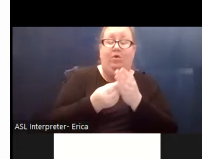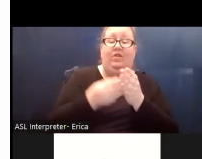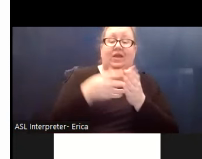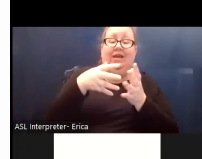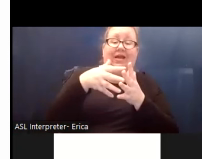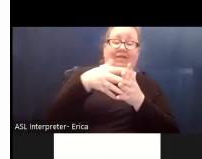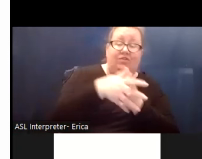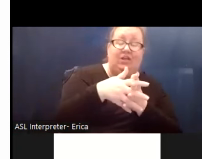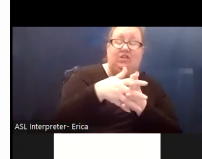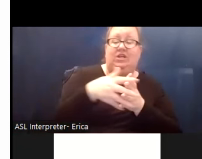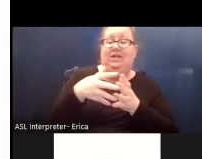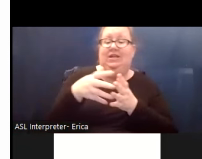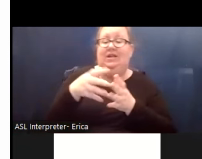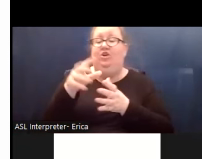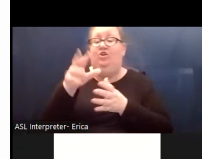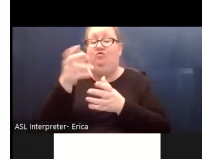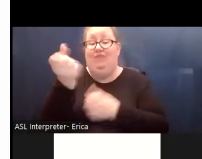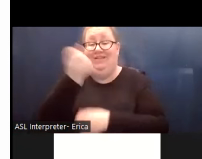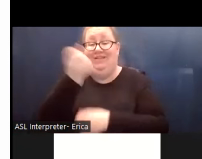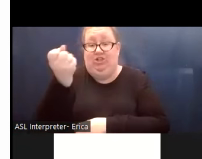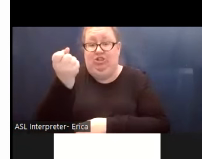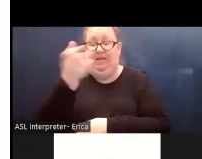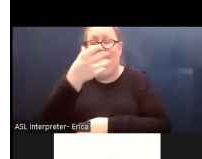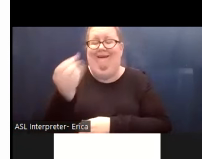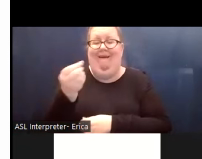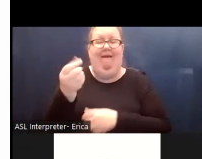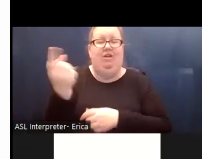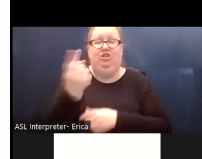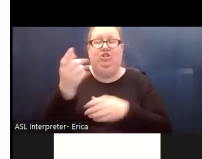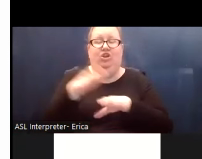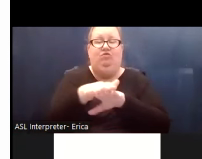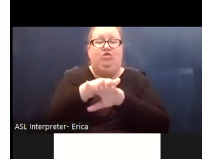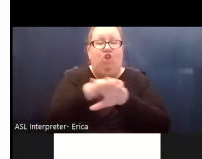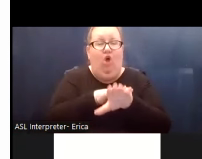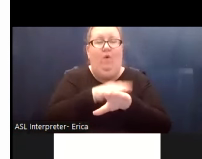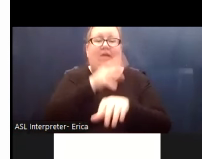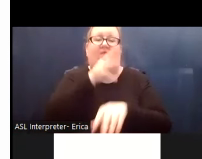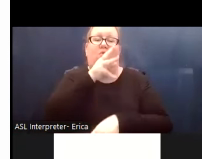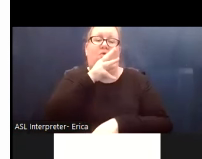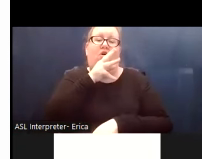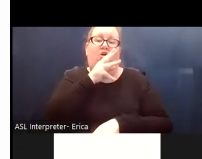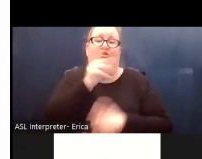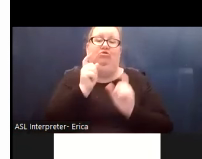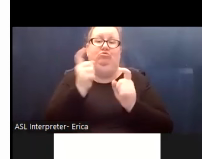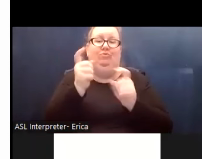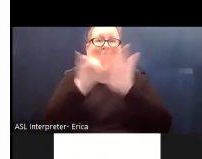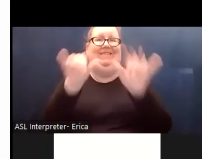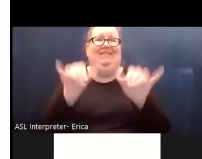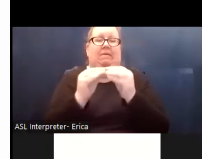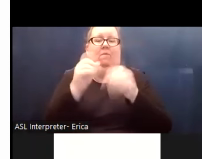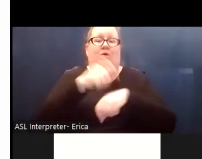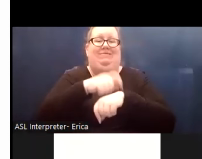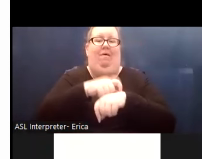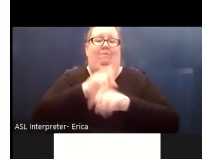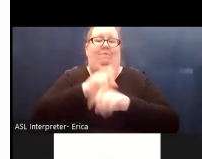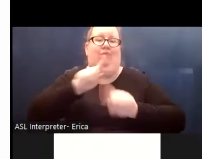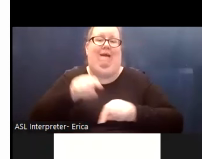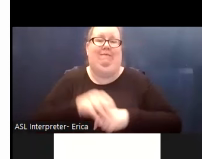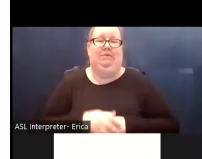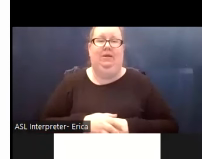retention, and also just a general slowing of the water to give the system a bit more time to react.